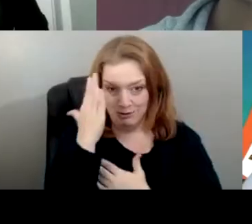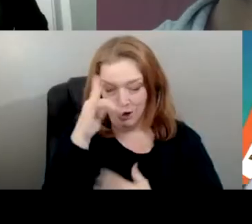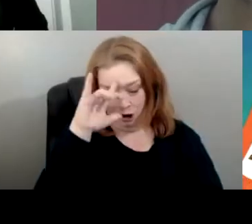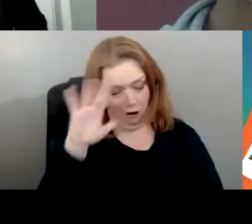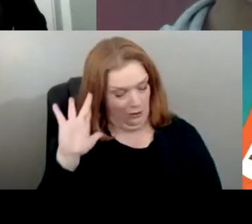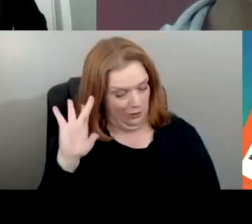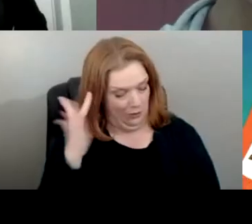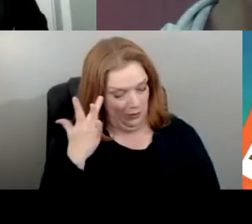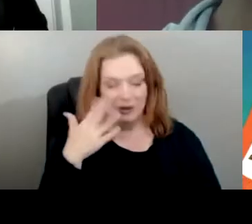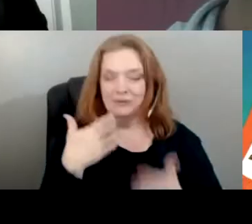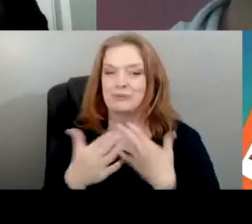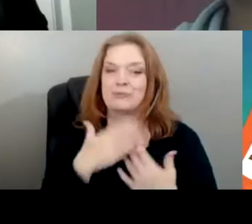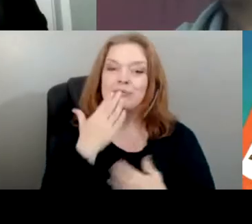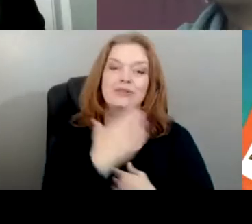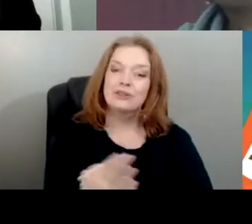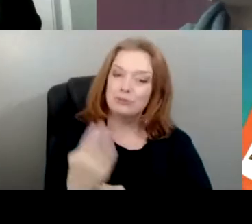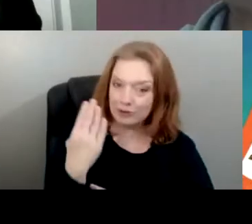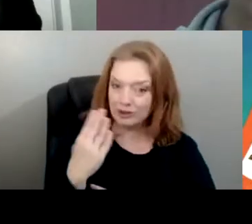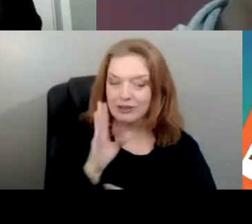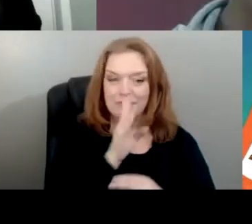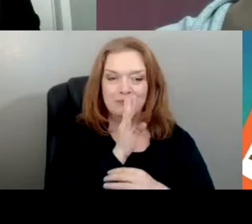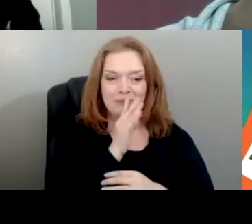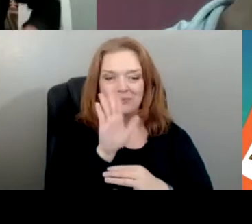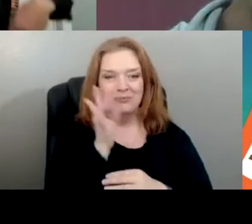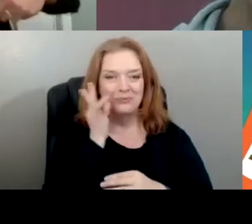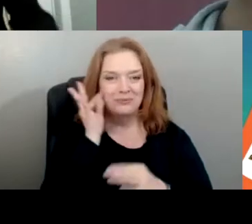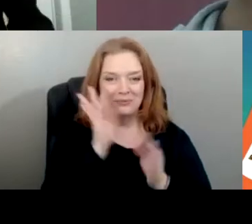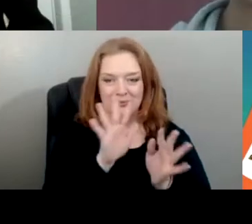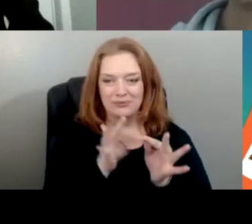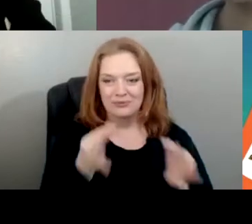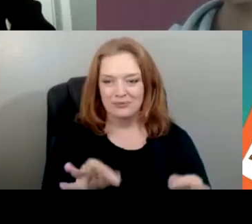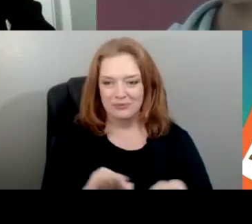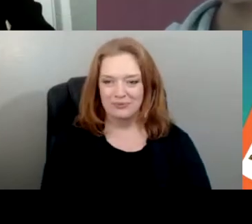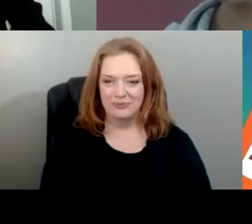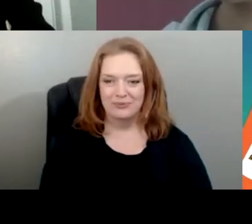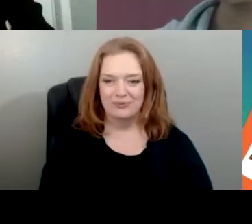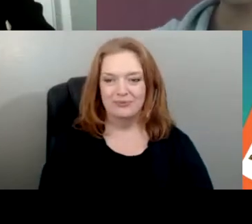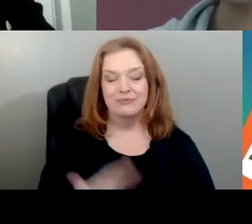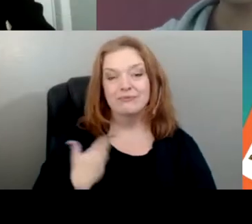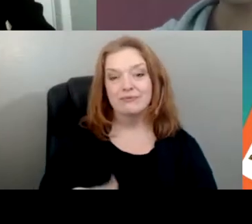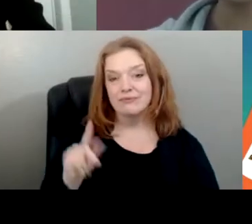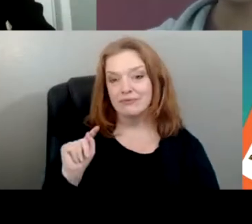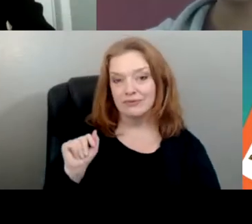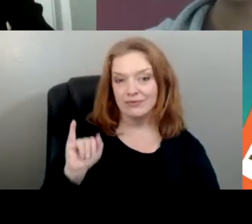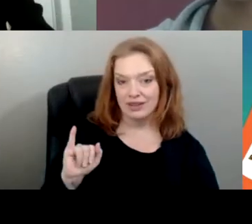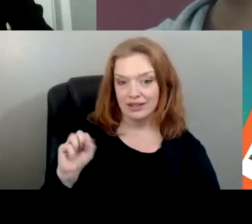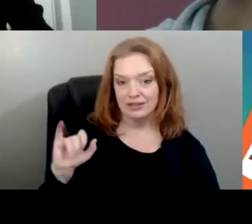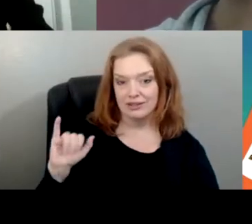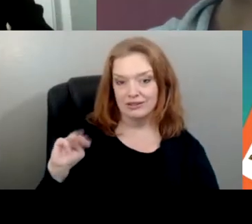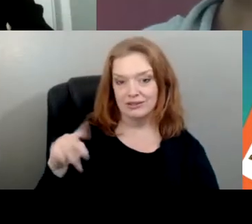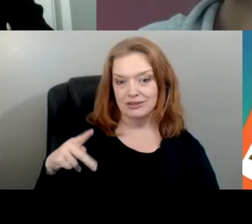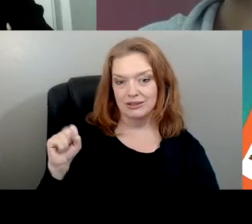morning, Tatmewi, Inem Winitwas, Titwatit, Soyapa Winitwas, Tai Simpson, Inwas, Nimiipuu Ayet,